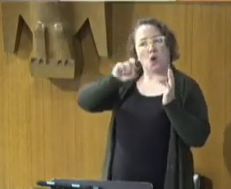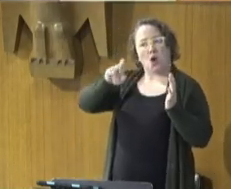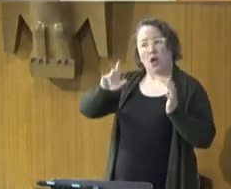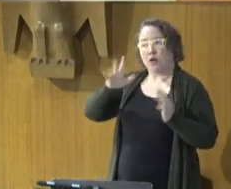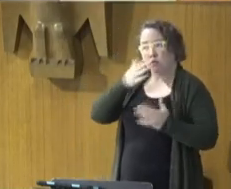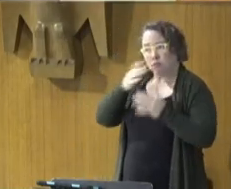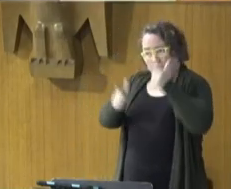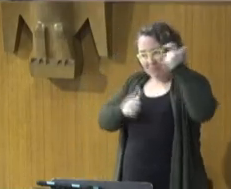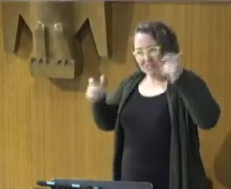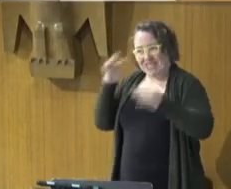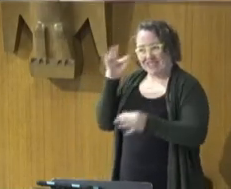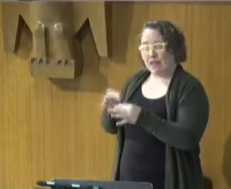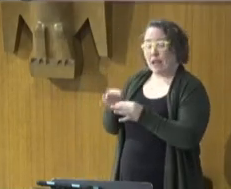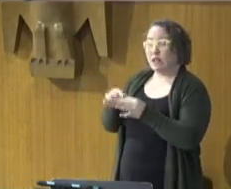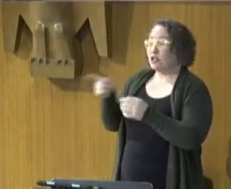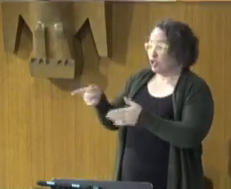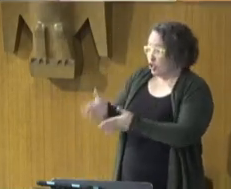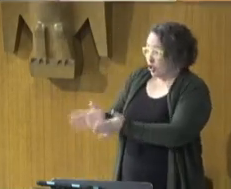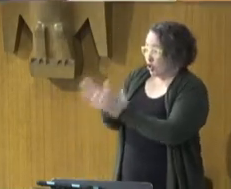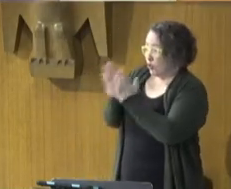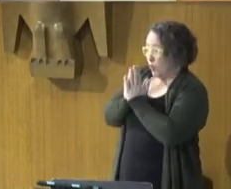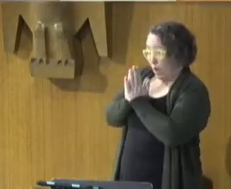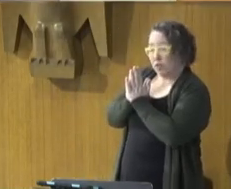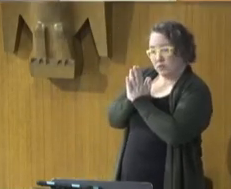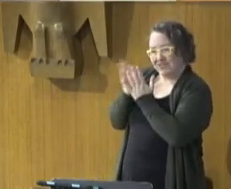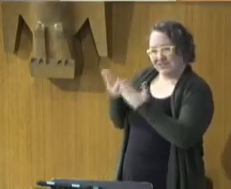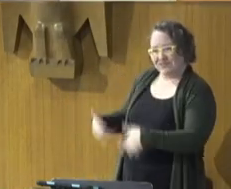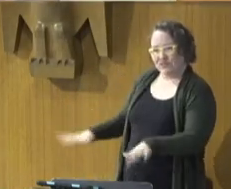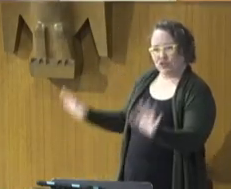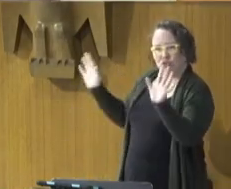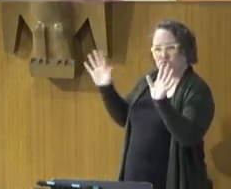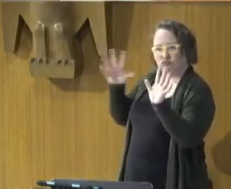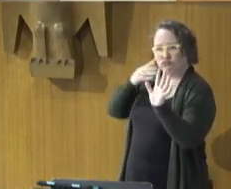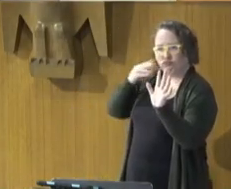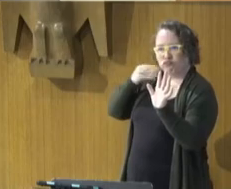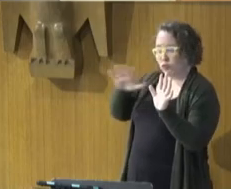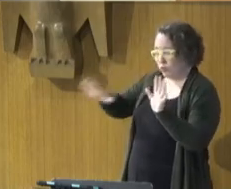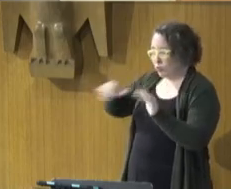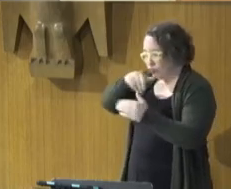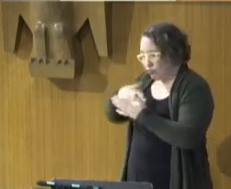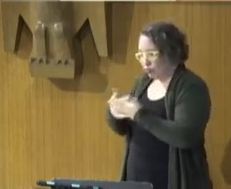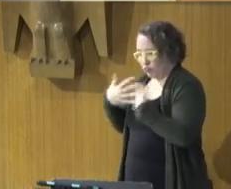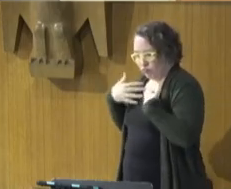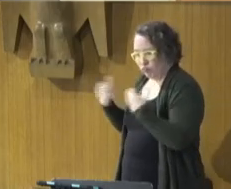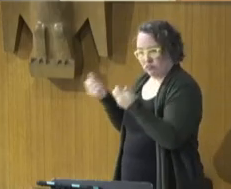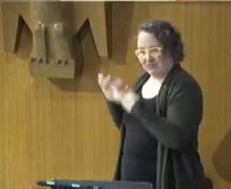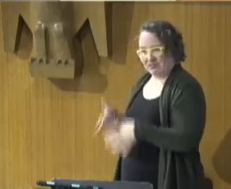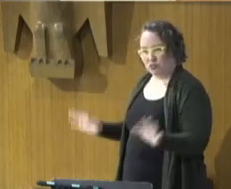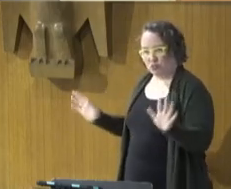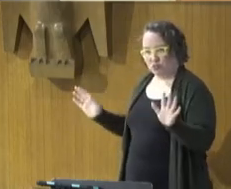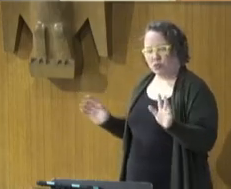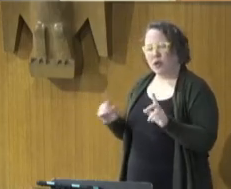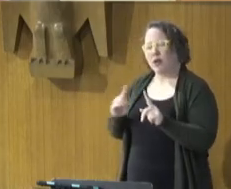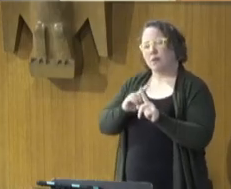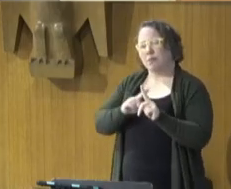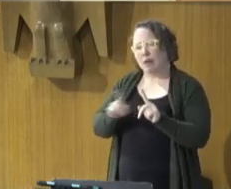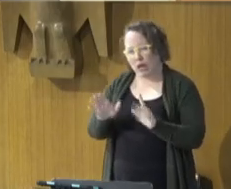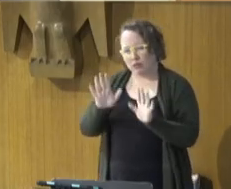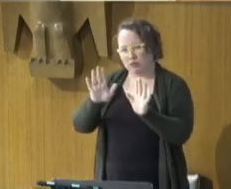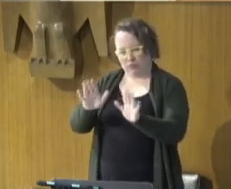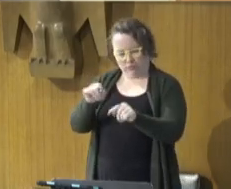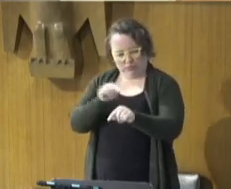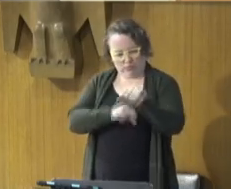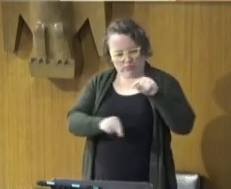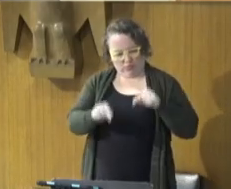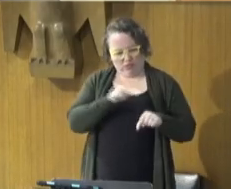Telling her that what she has asked for has already been done and her daughter is healed. But that doesn't change the fact